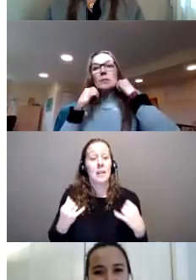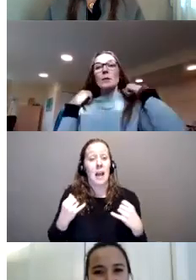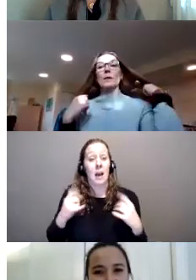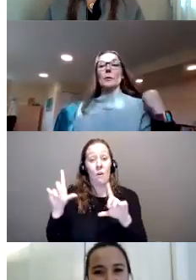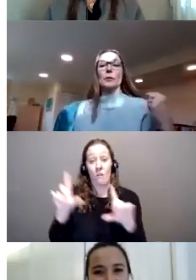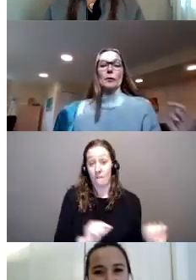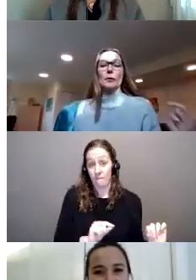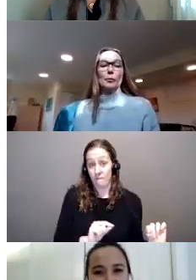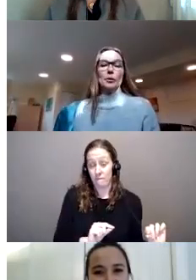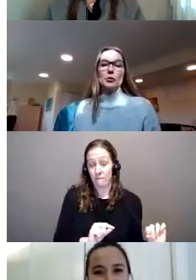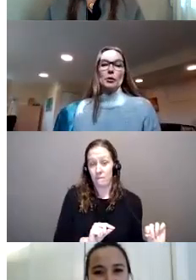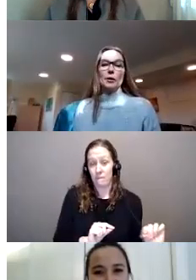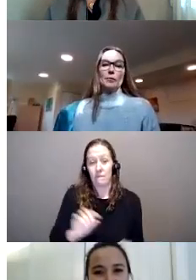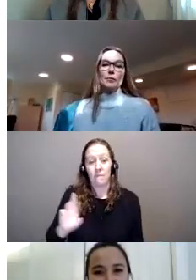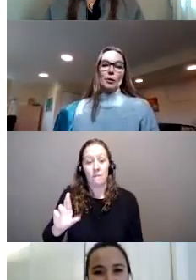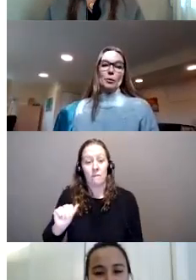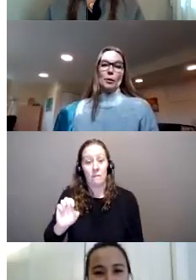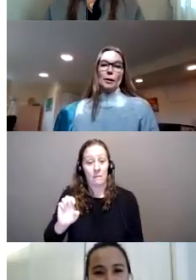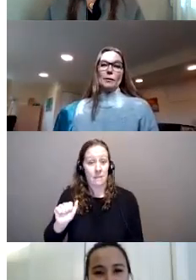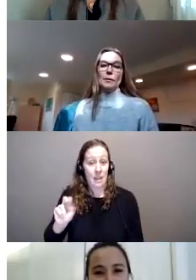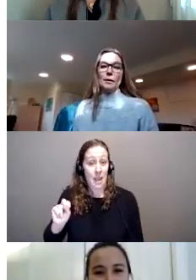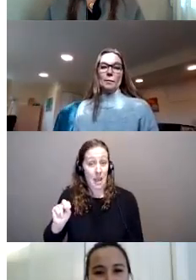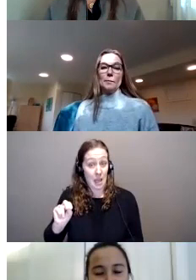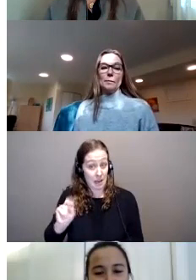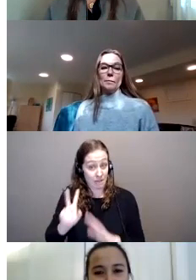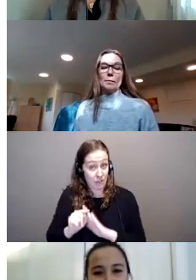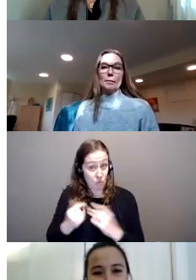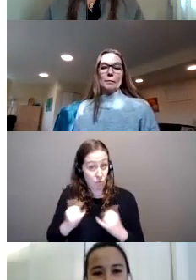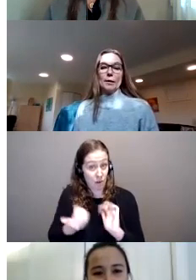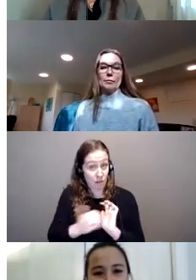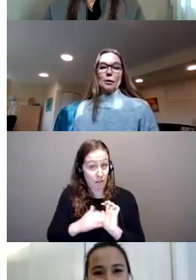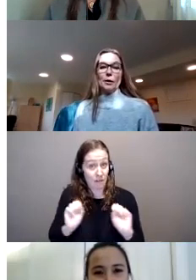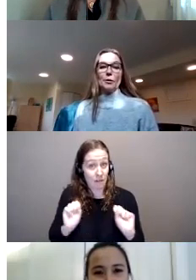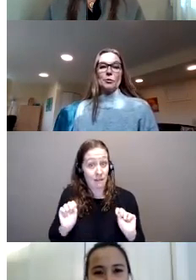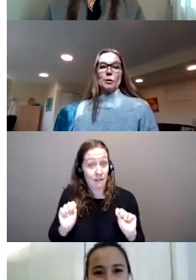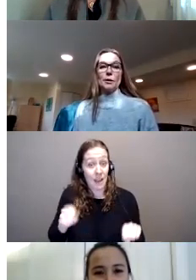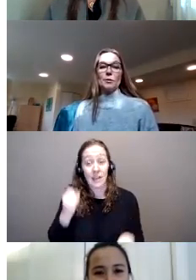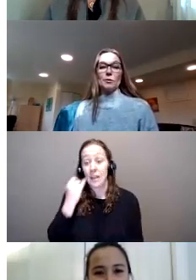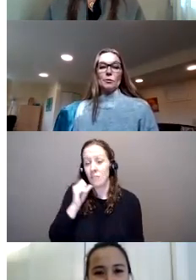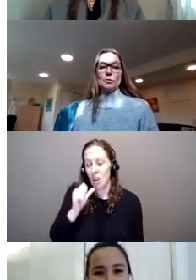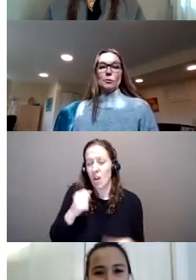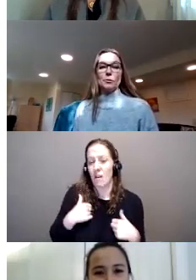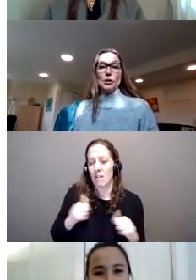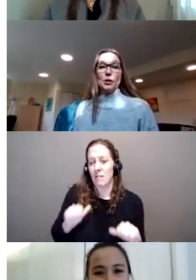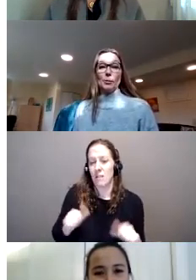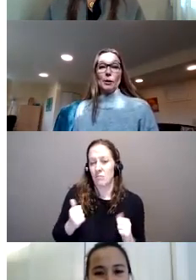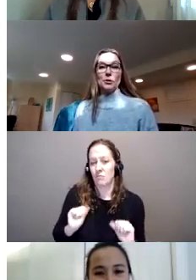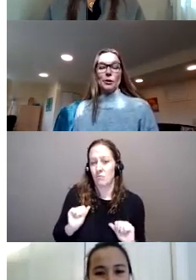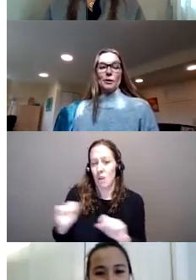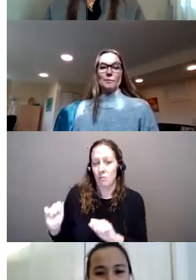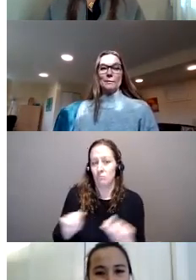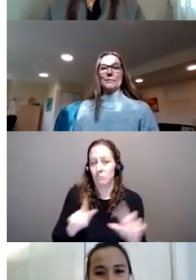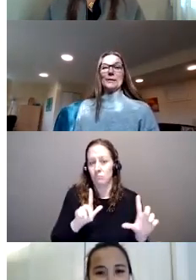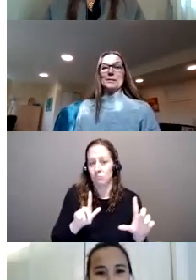share. Wonder if we could just try the video again. And if not, I could try to share it on my